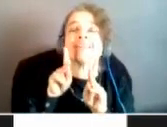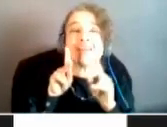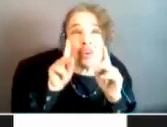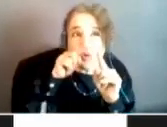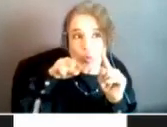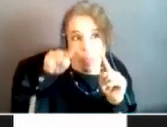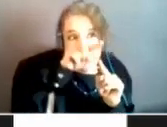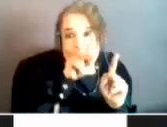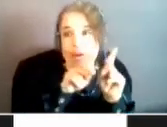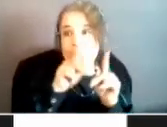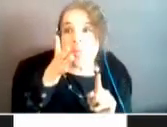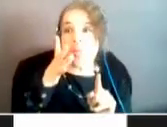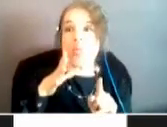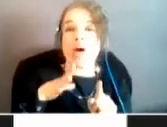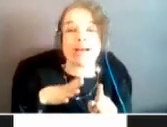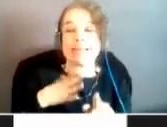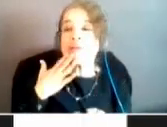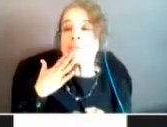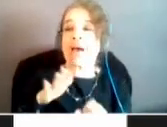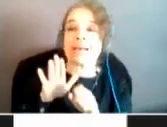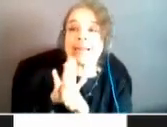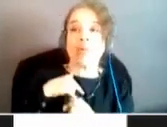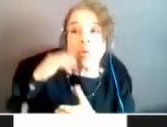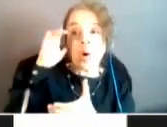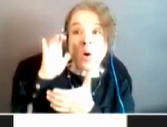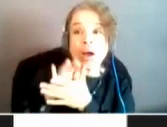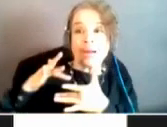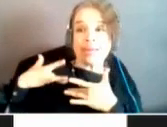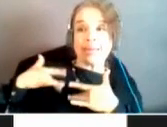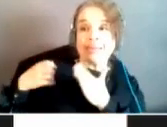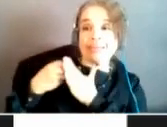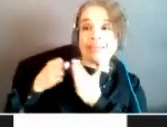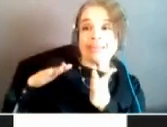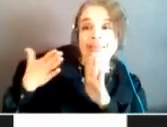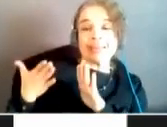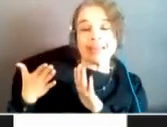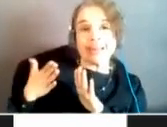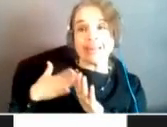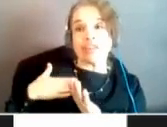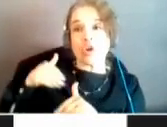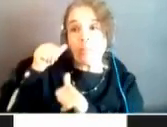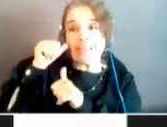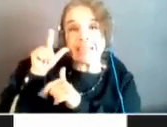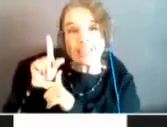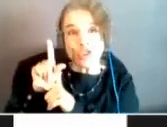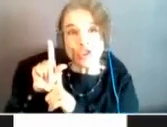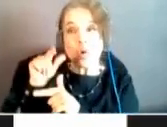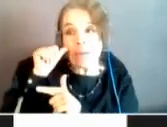to them. One woman said, she said, it was bad enough when my husband had a heart attack and died. And then my sister